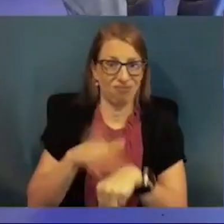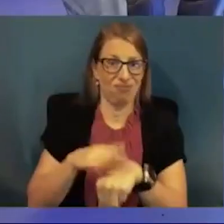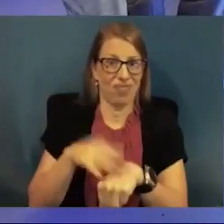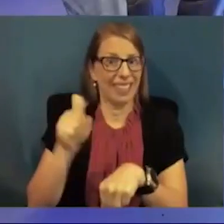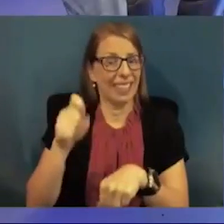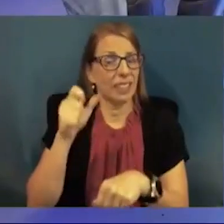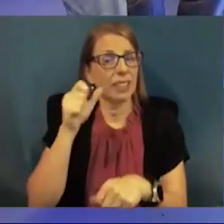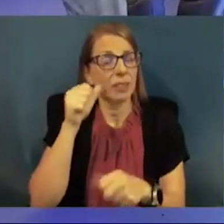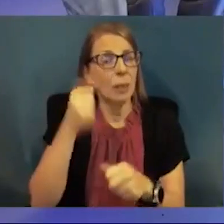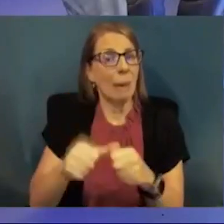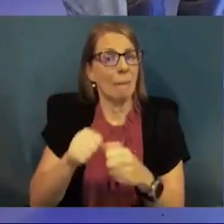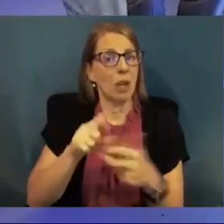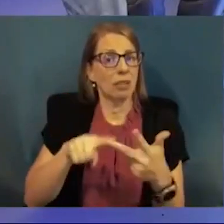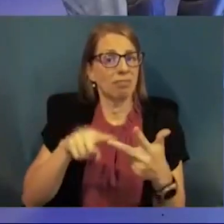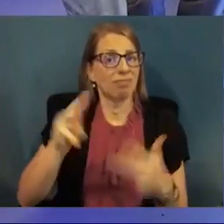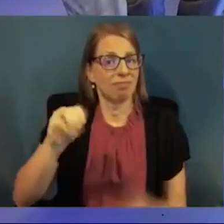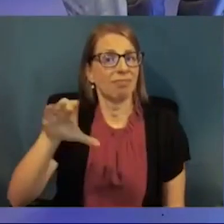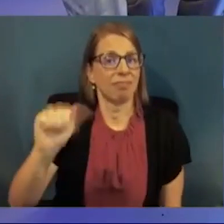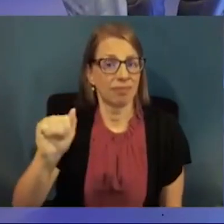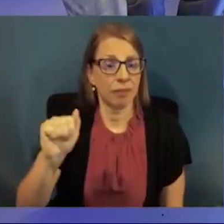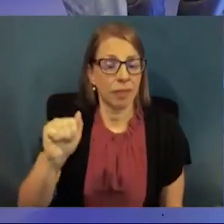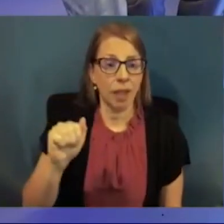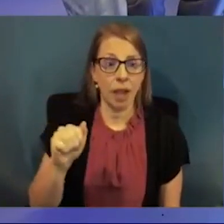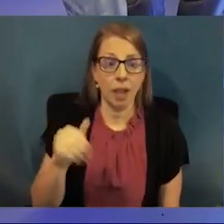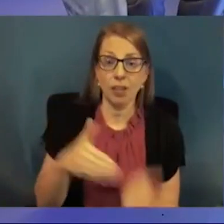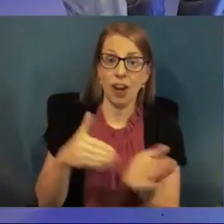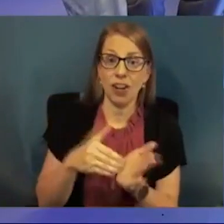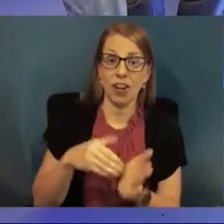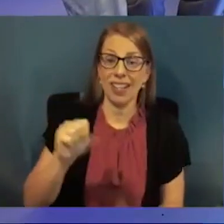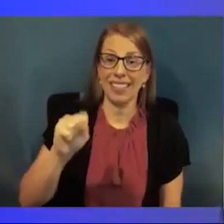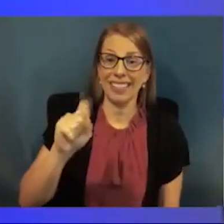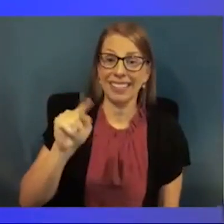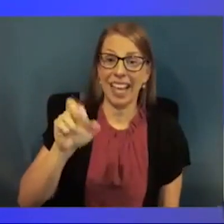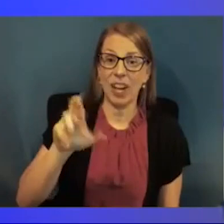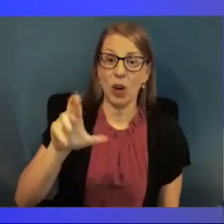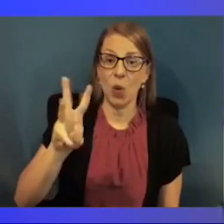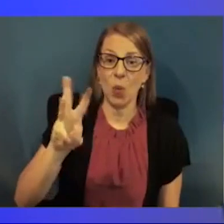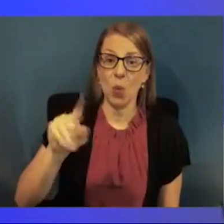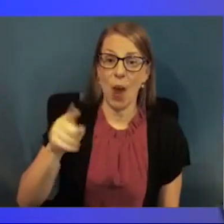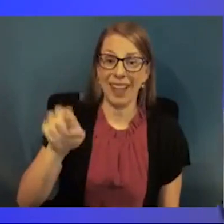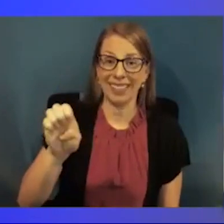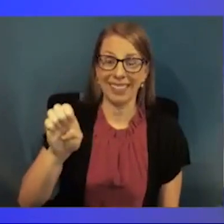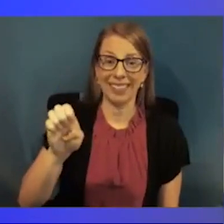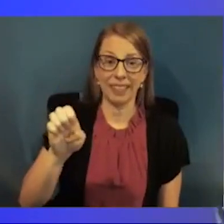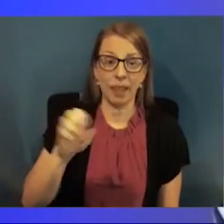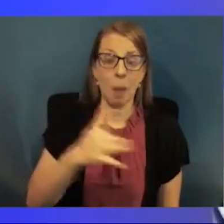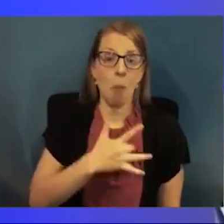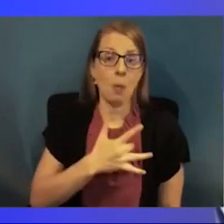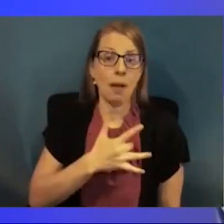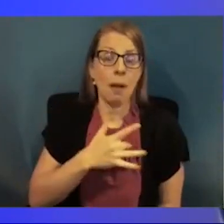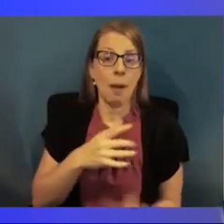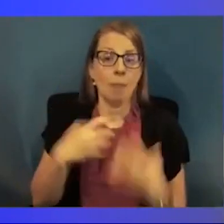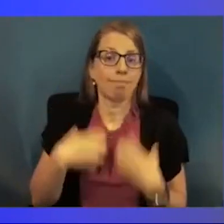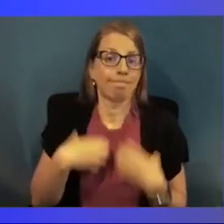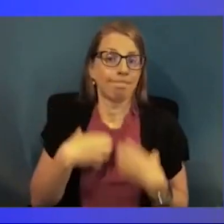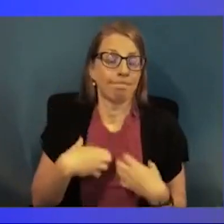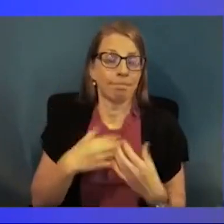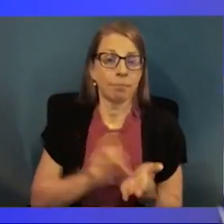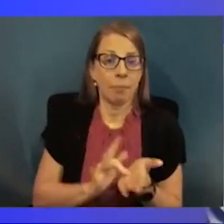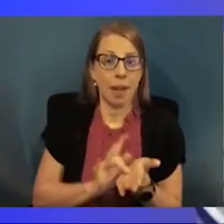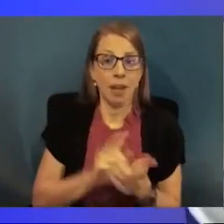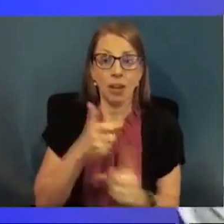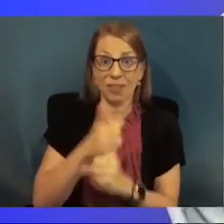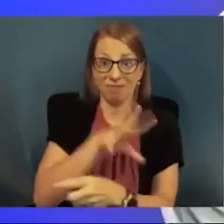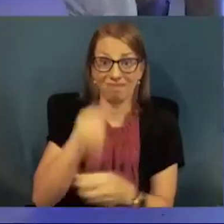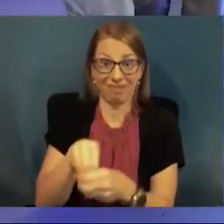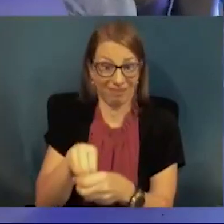should mention our own Dr. Louis Satterwhite of critical care and pulmonary medicine is one of the authors on that anticoagulation study from New England Journal of